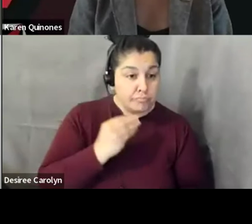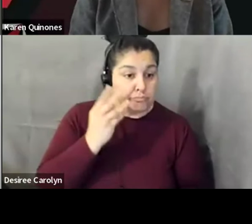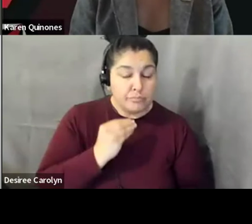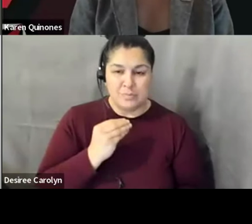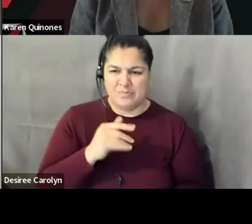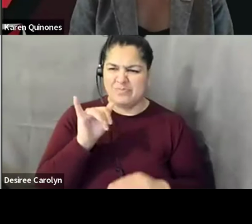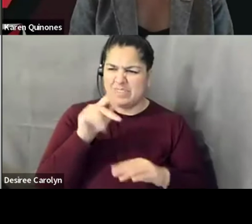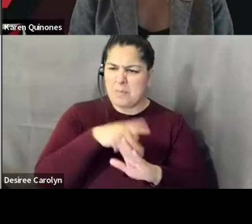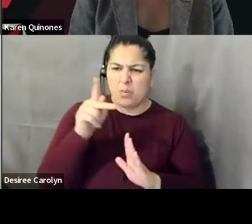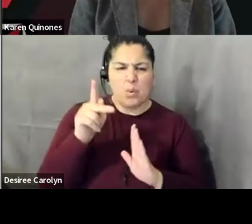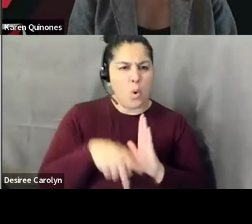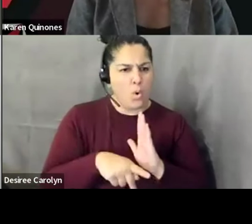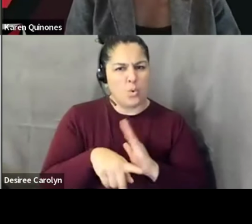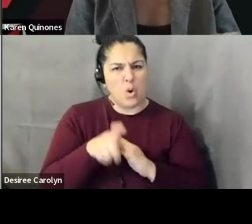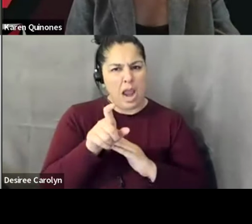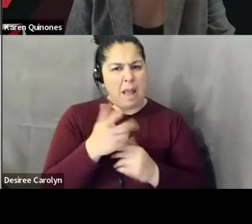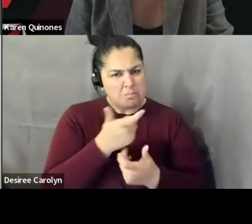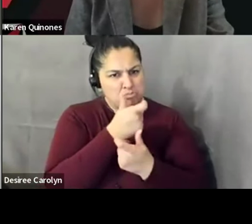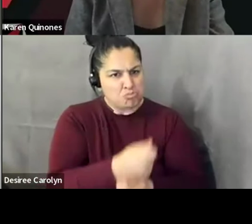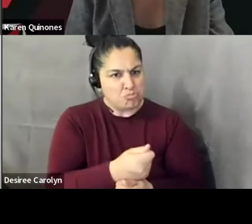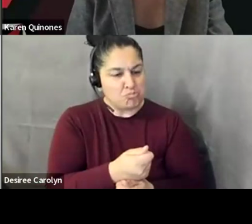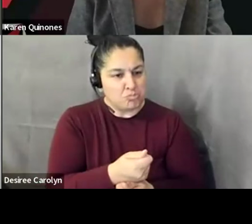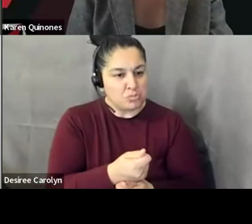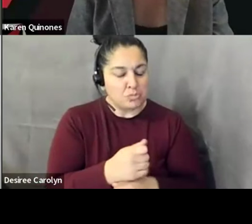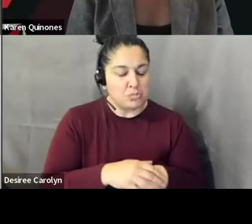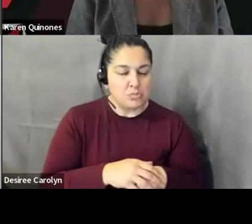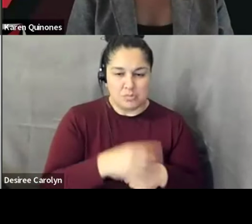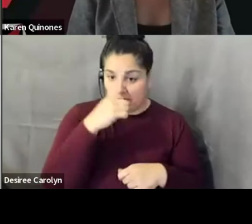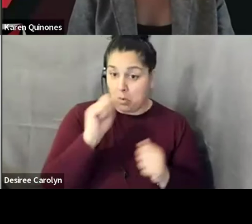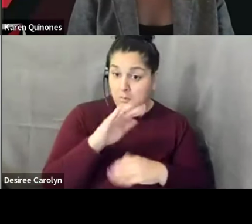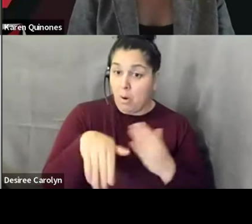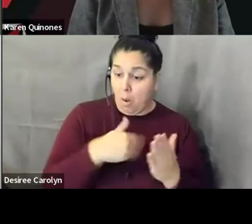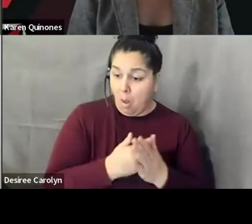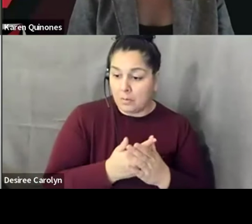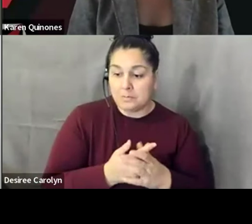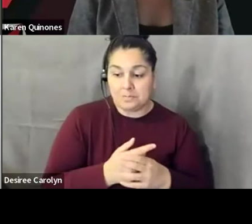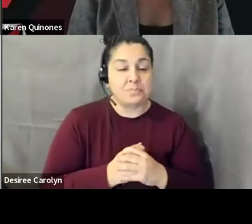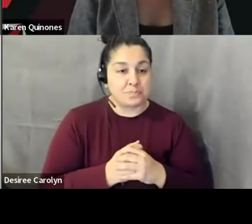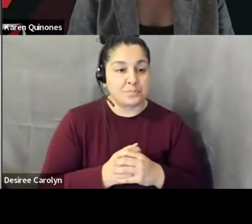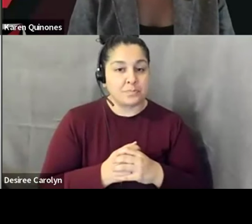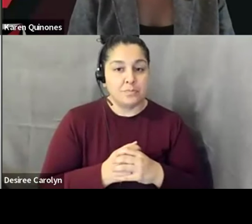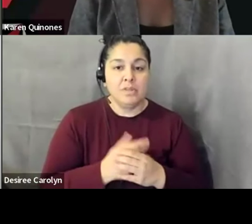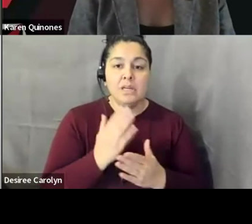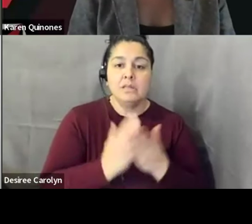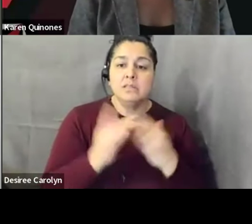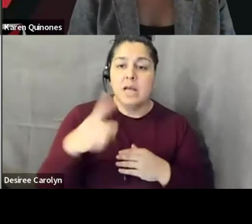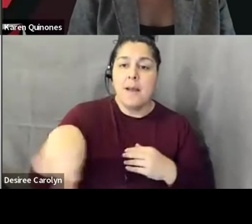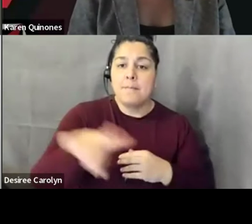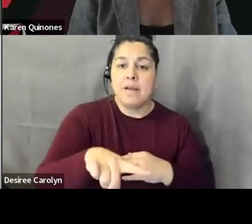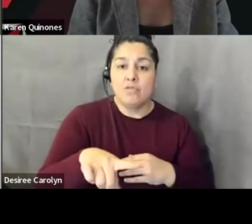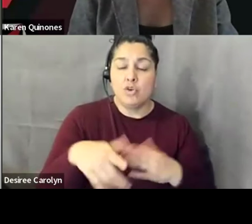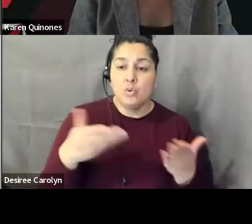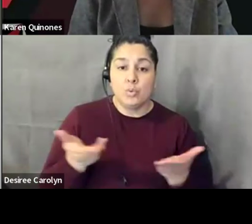think, that should be of great interest, to all. And those of you who are on